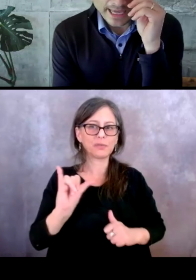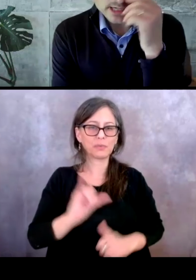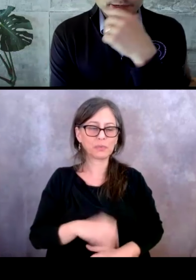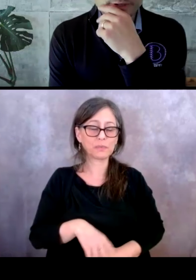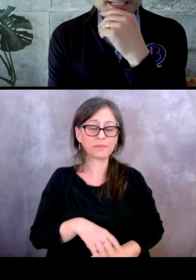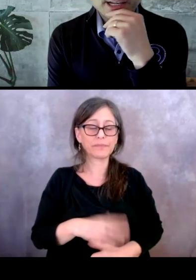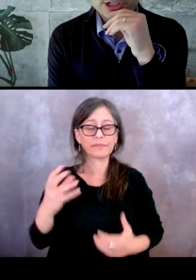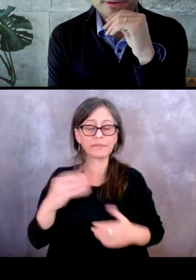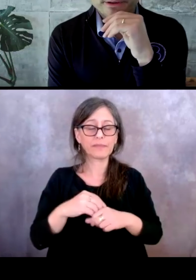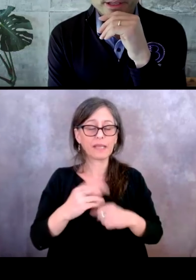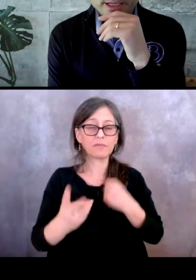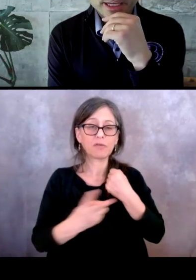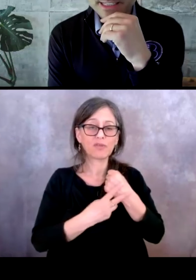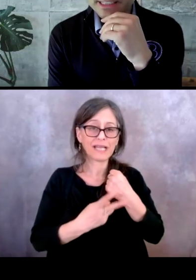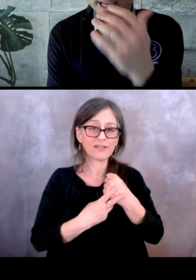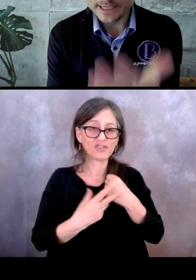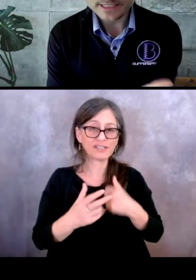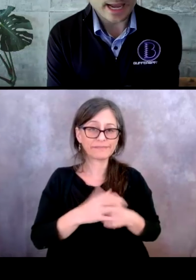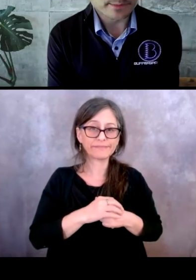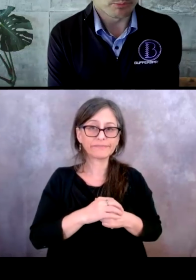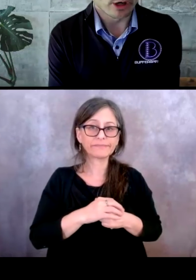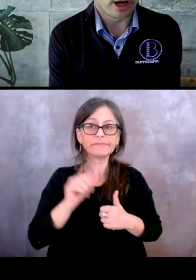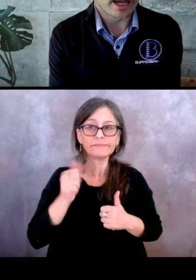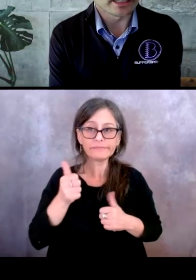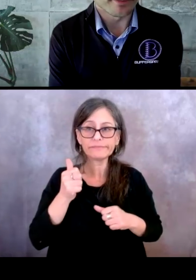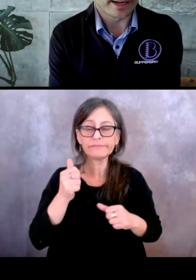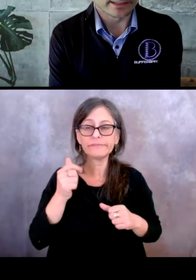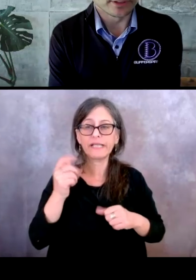also engagement and retention. It is 10 times more cost effective